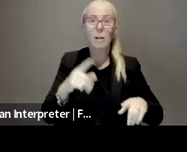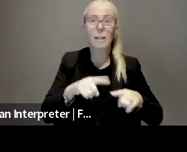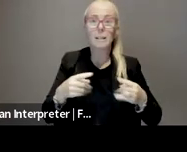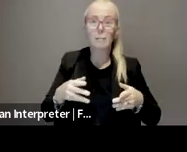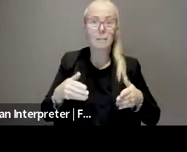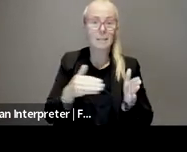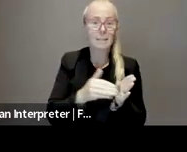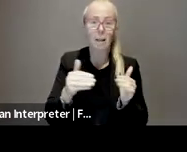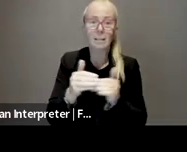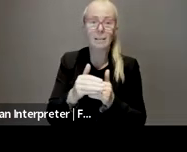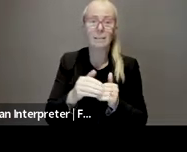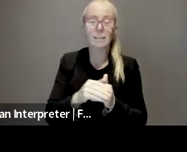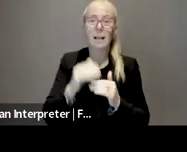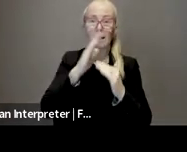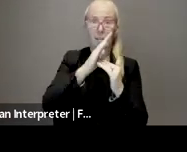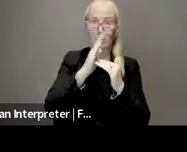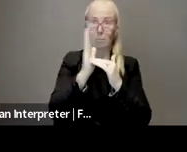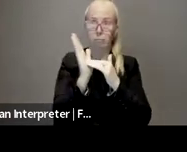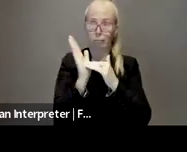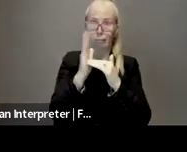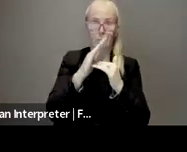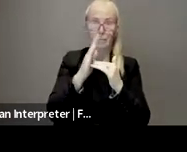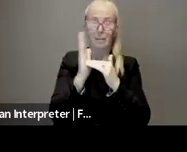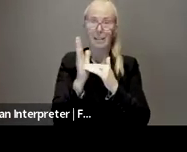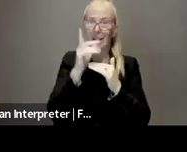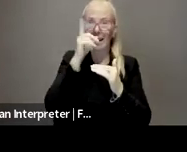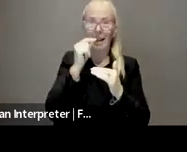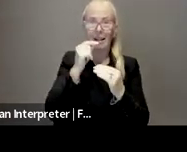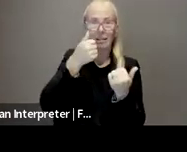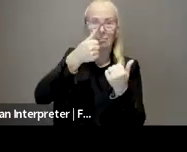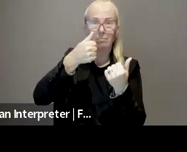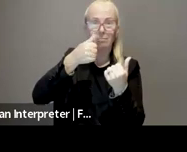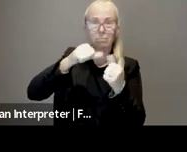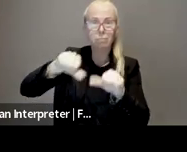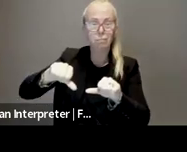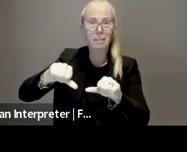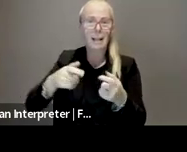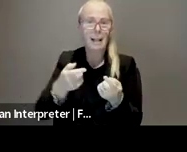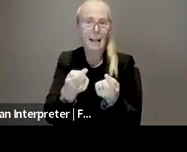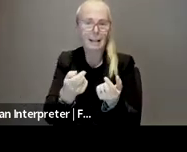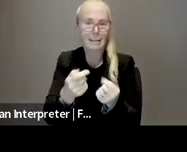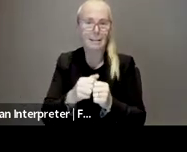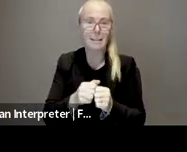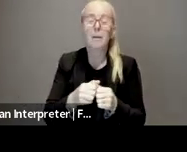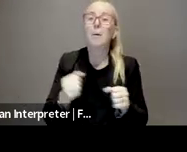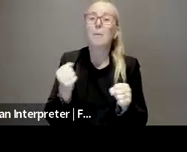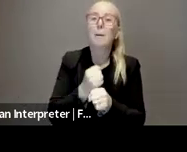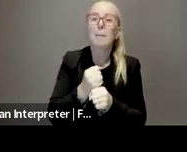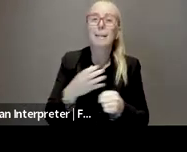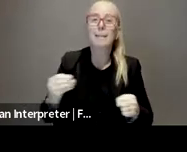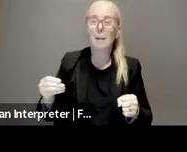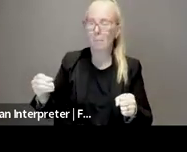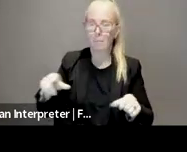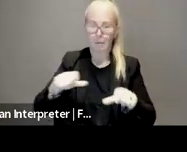trip to the beach possible. We even made some floats to turn the Getabout buggy into a watercraft, and we are now looking at effective